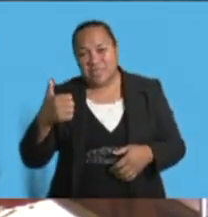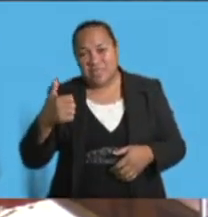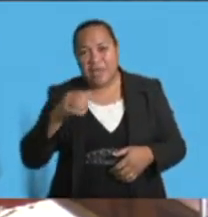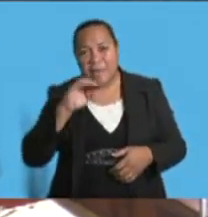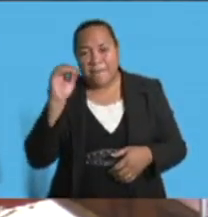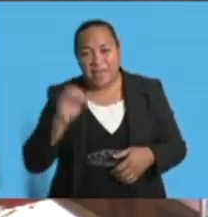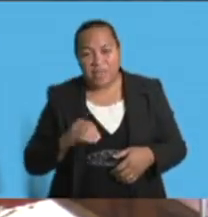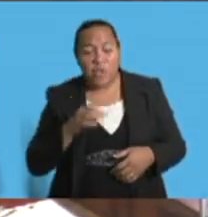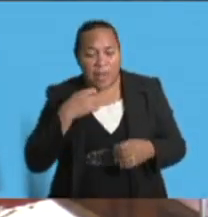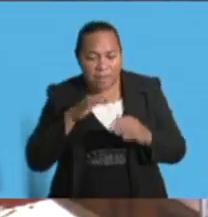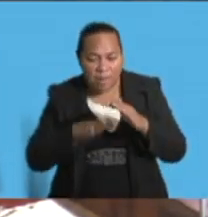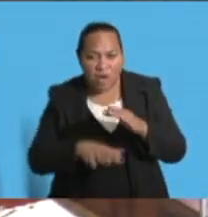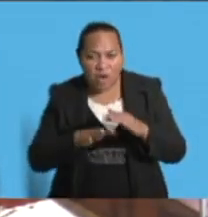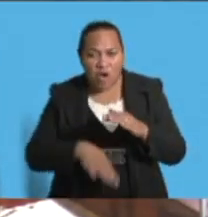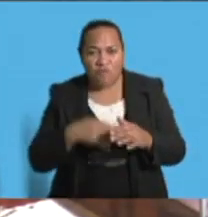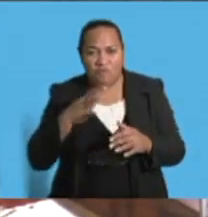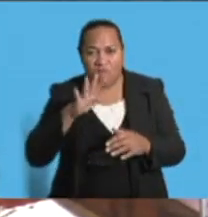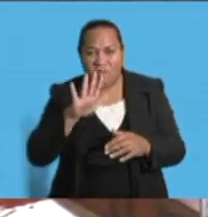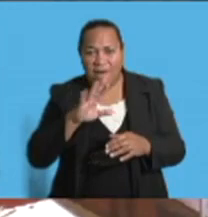are below 45%.